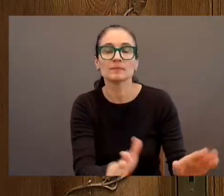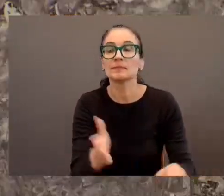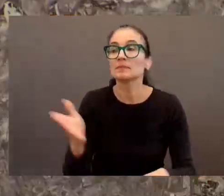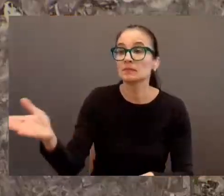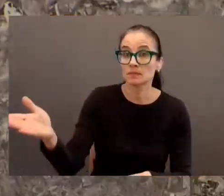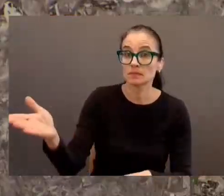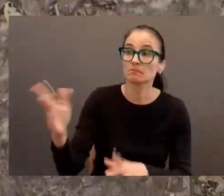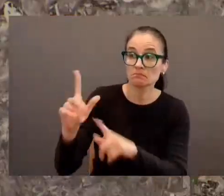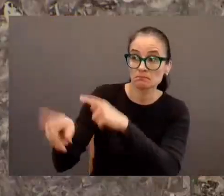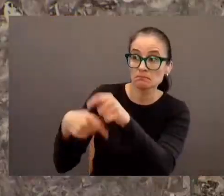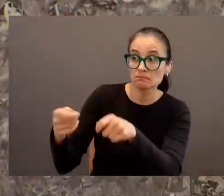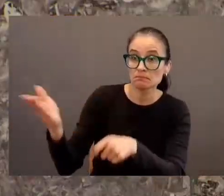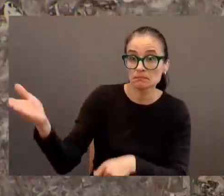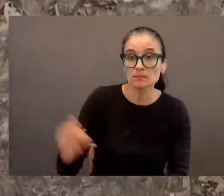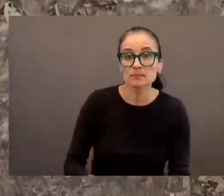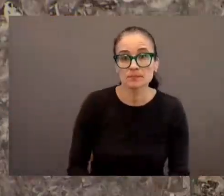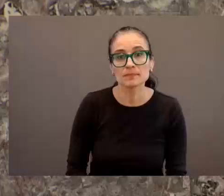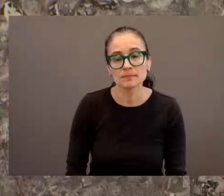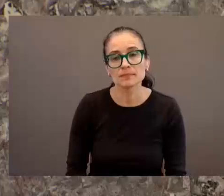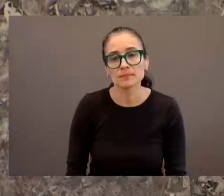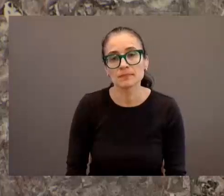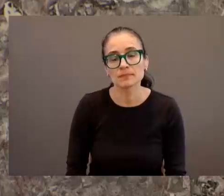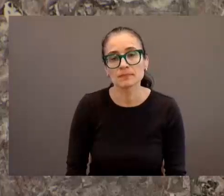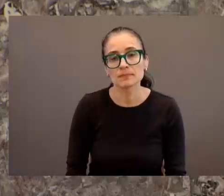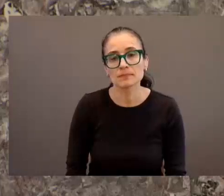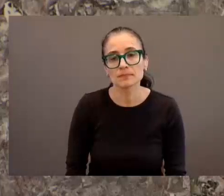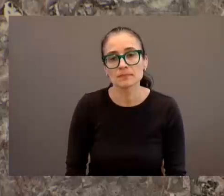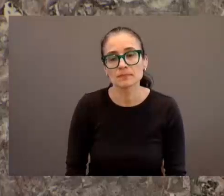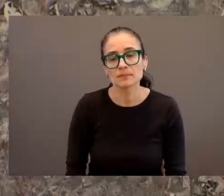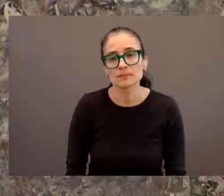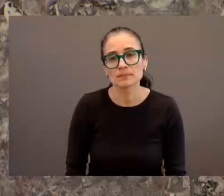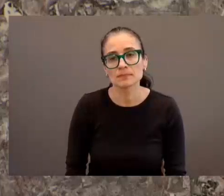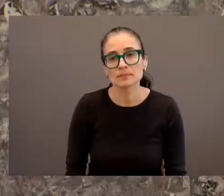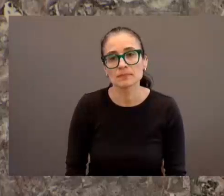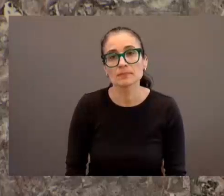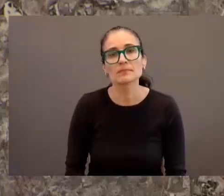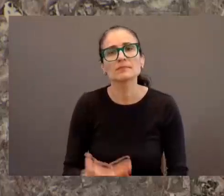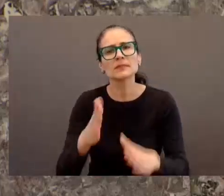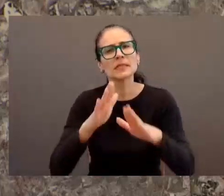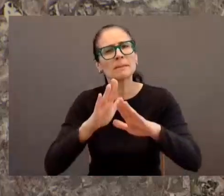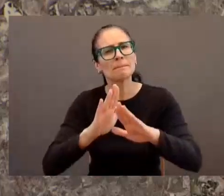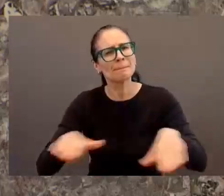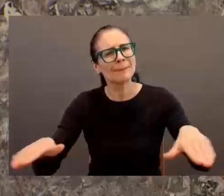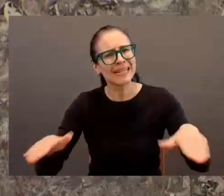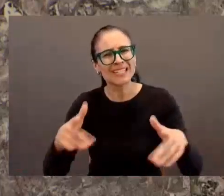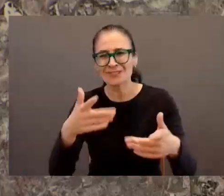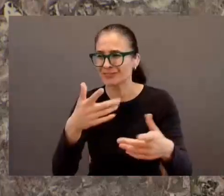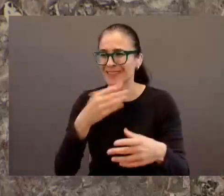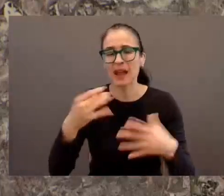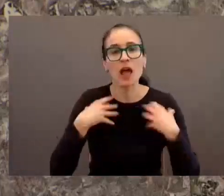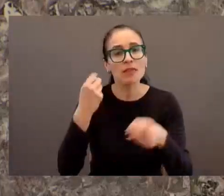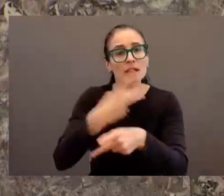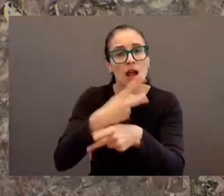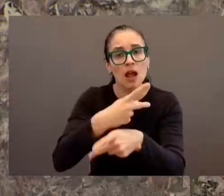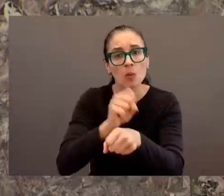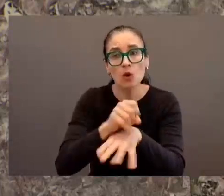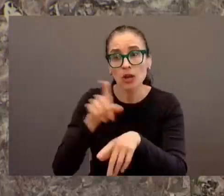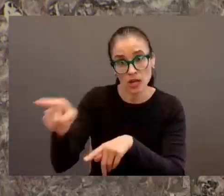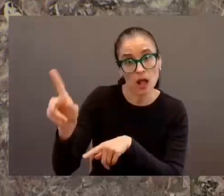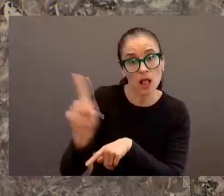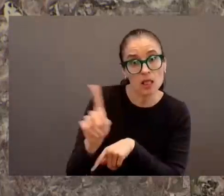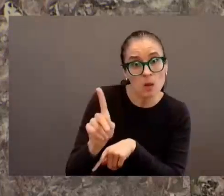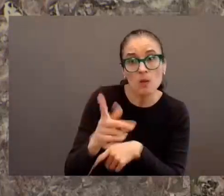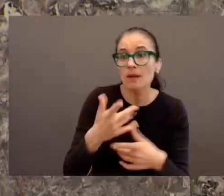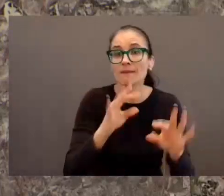You know, Mr. Speaker, what pediatricians and healthcare workers in Kelowna, families, community members need right now is our support